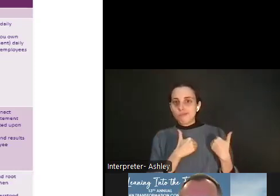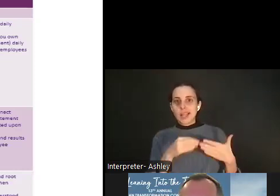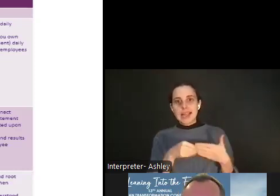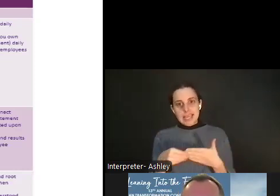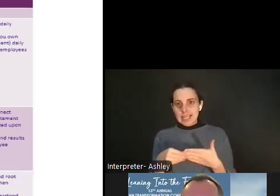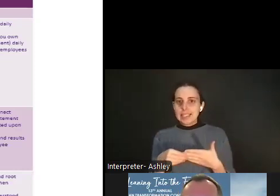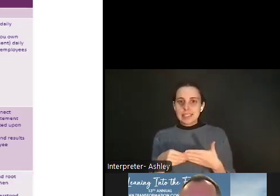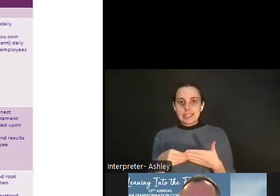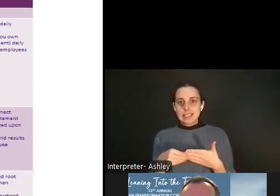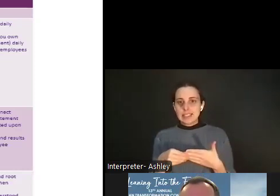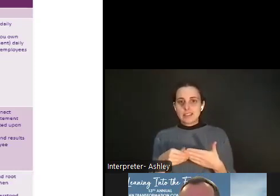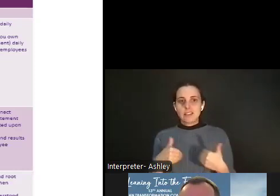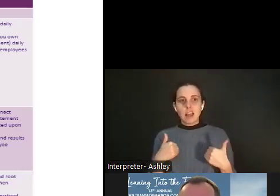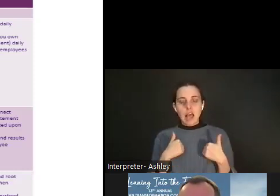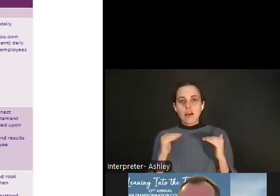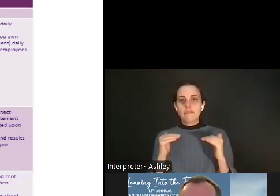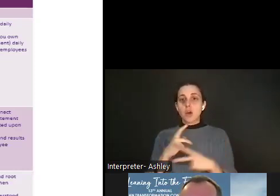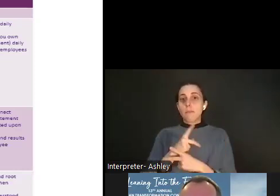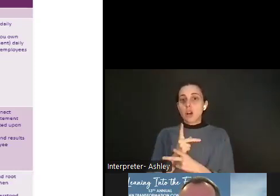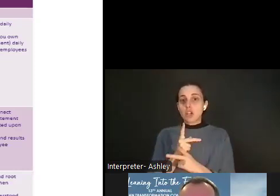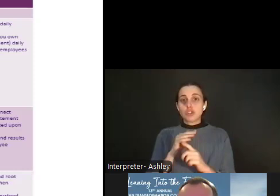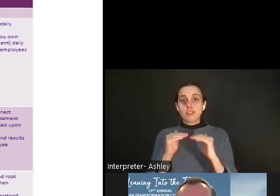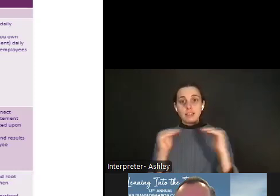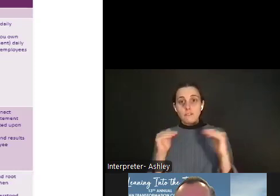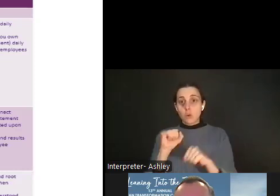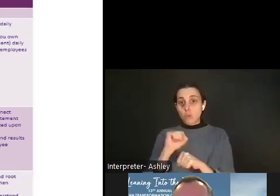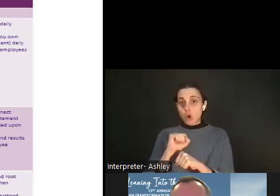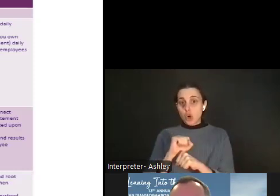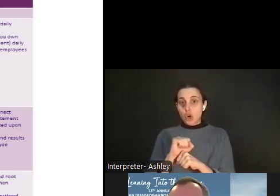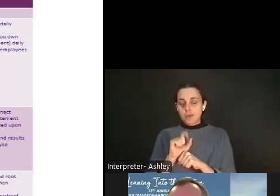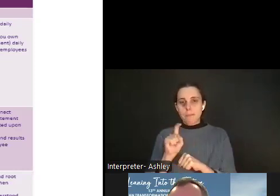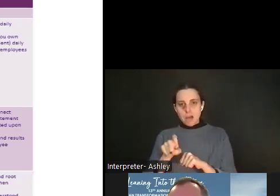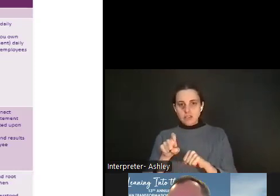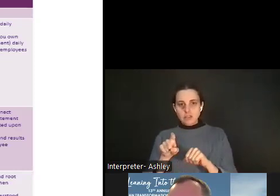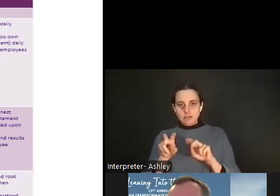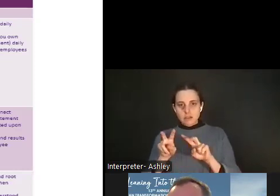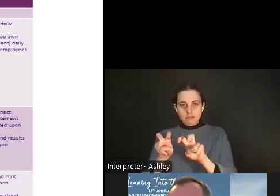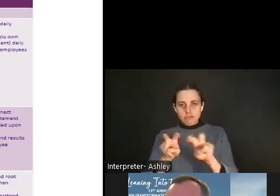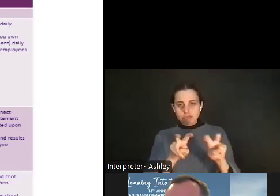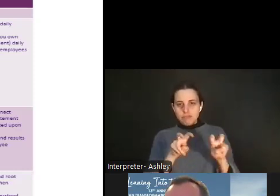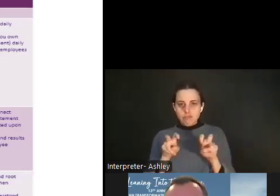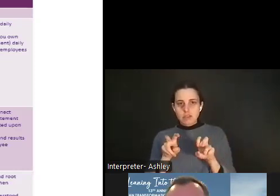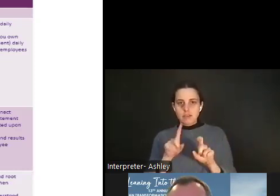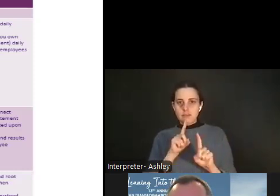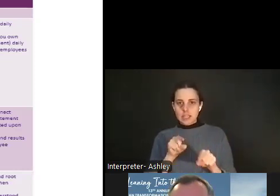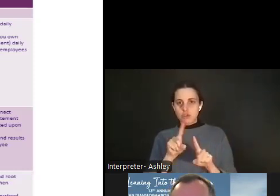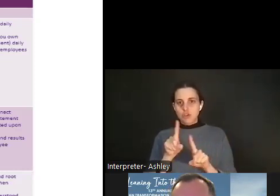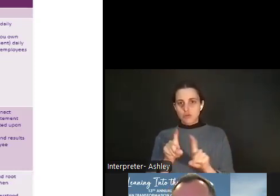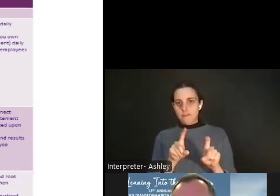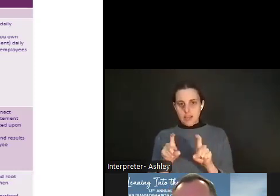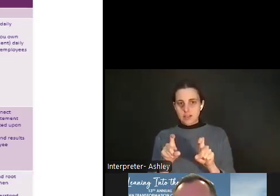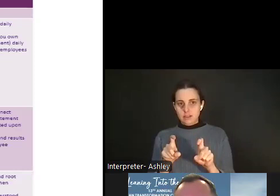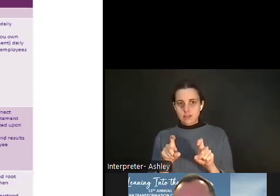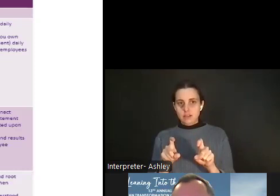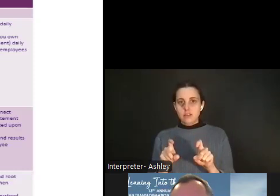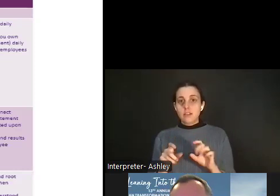delivering work, production level work, gets assessed through this survey. So we measure 4 dimensions.